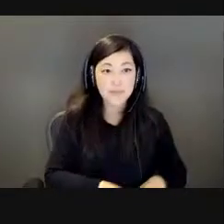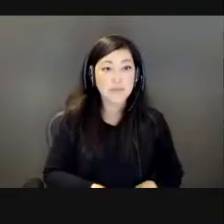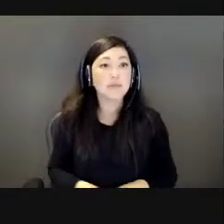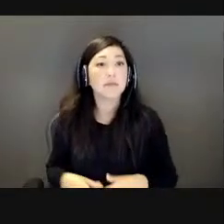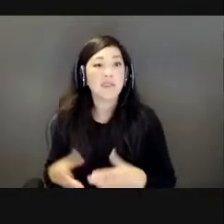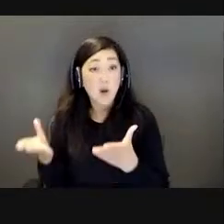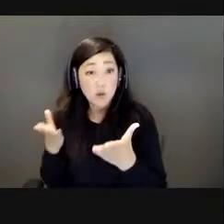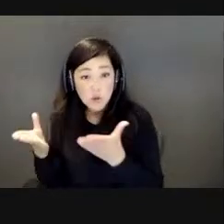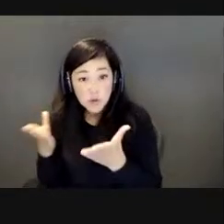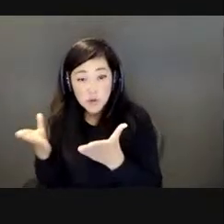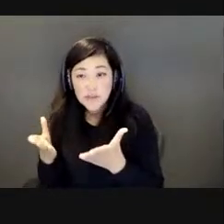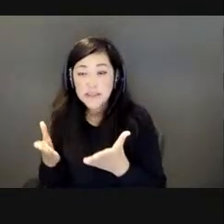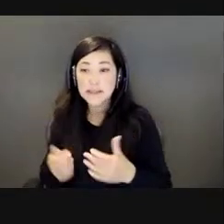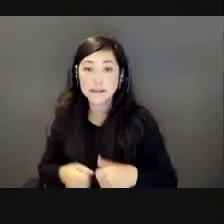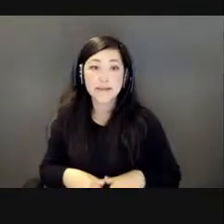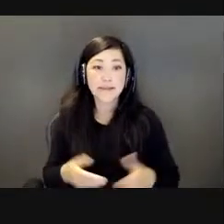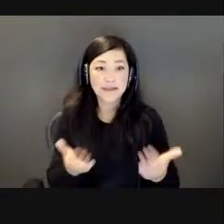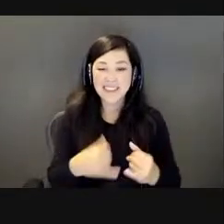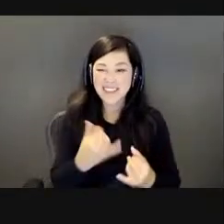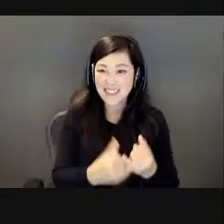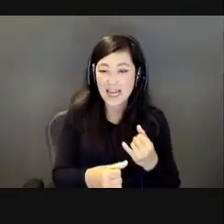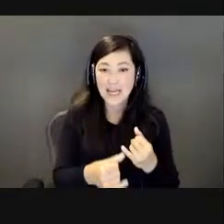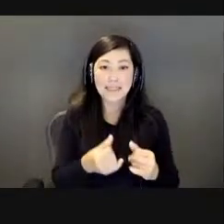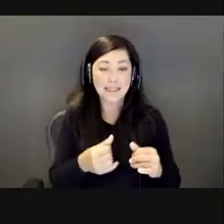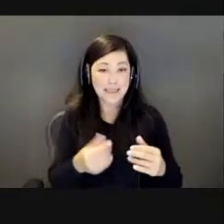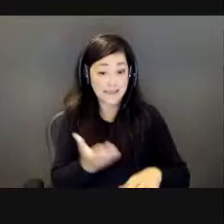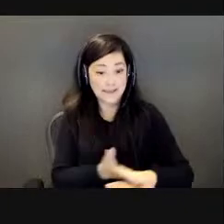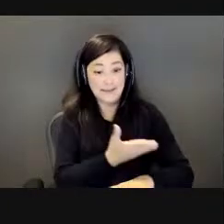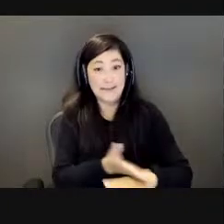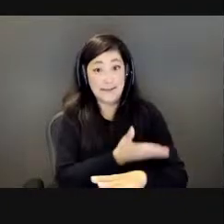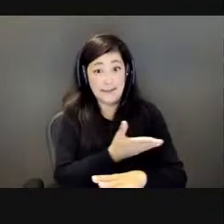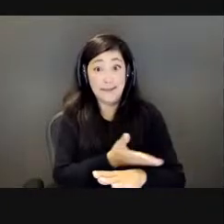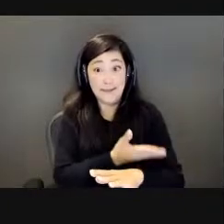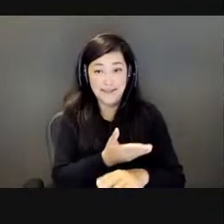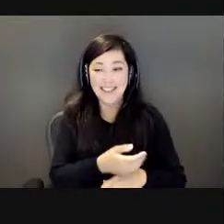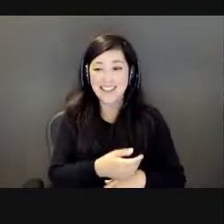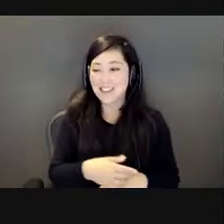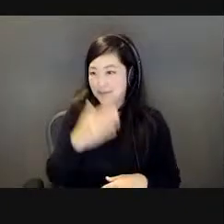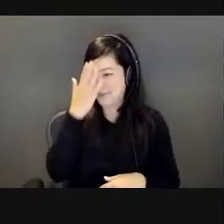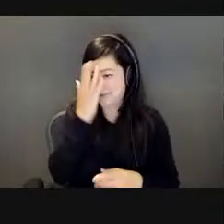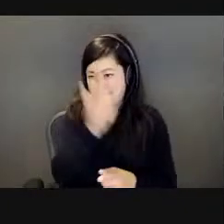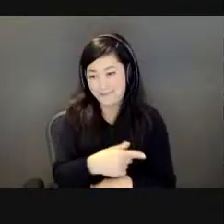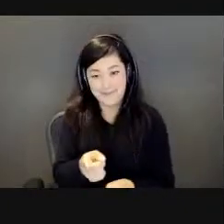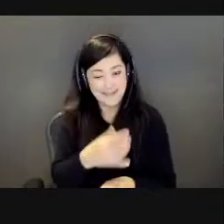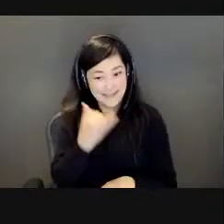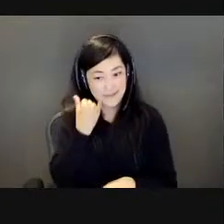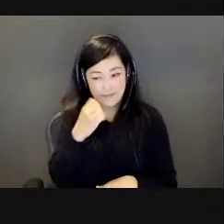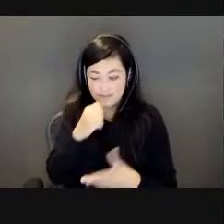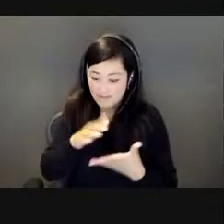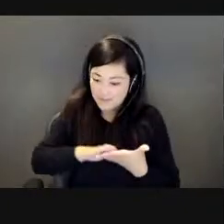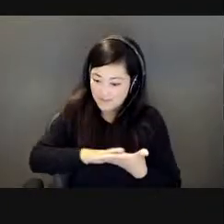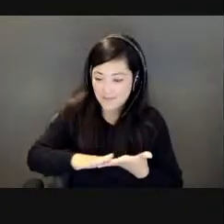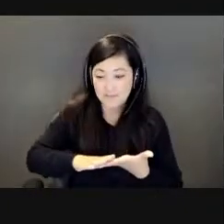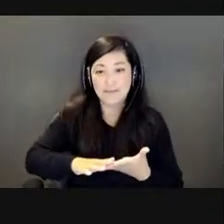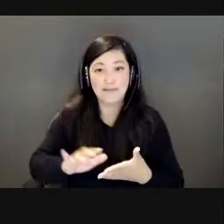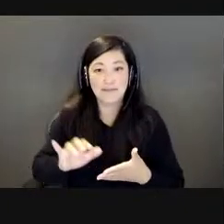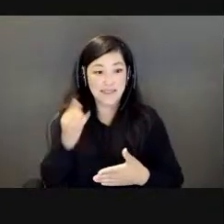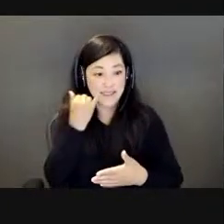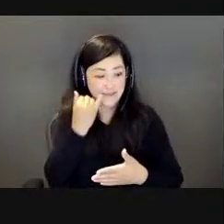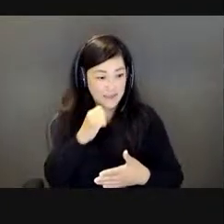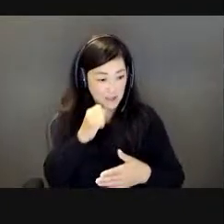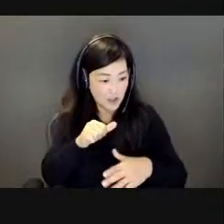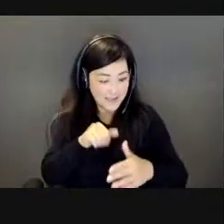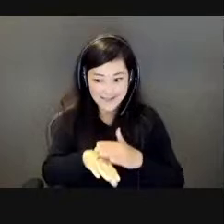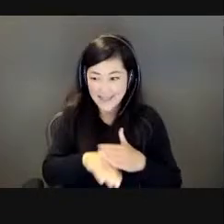strategy because we hear you. We know that a facility is only as good as its upkeep and its snow removal and